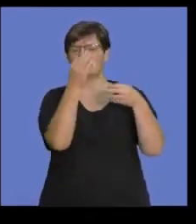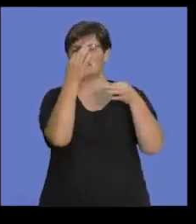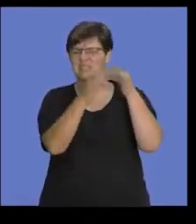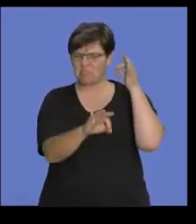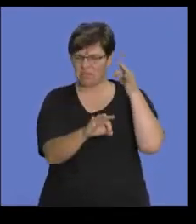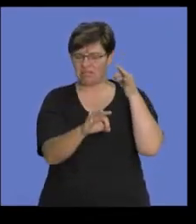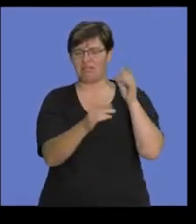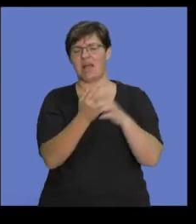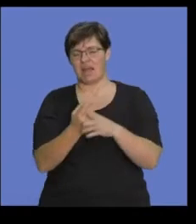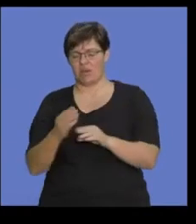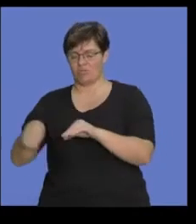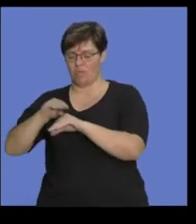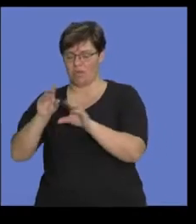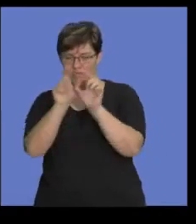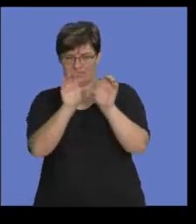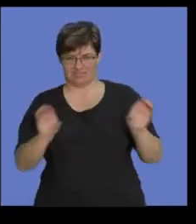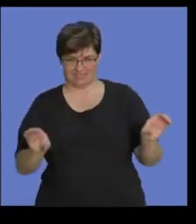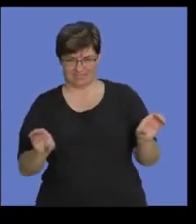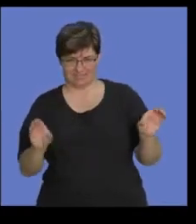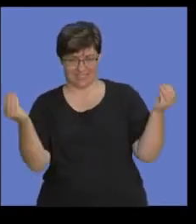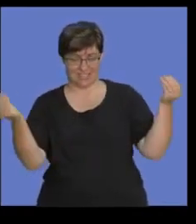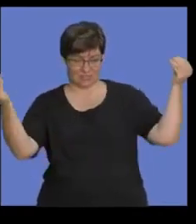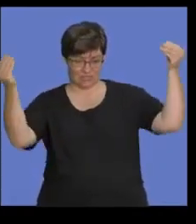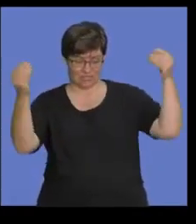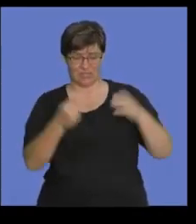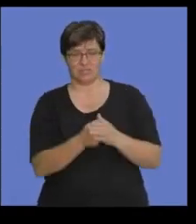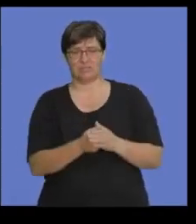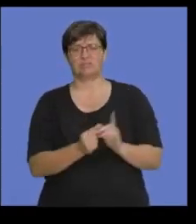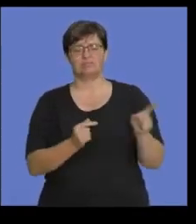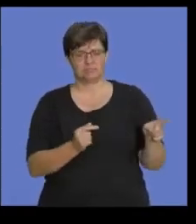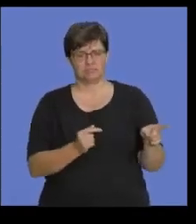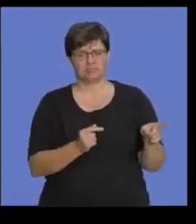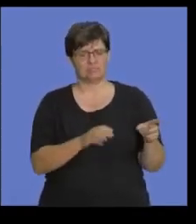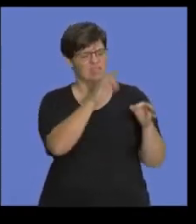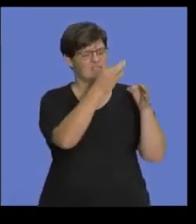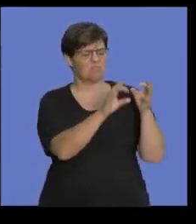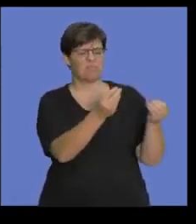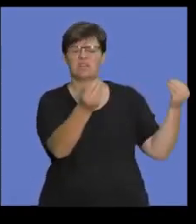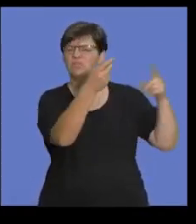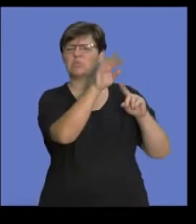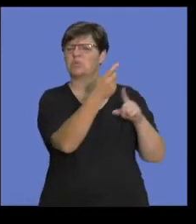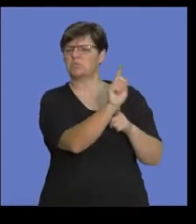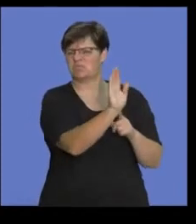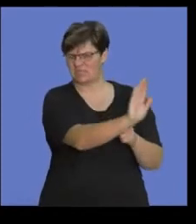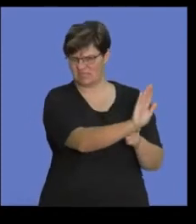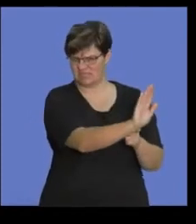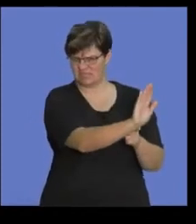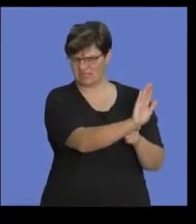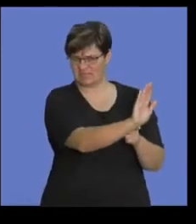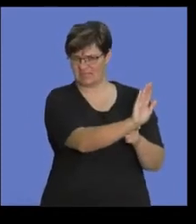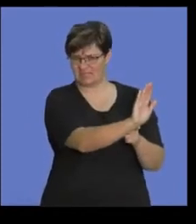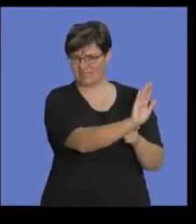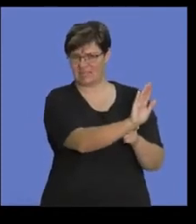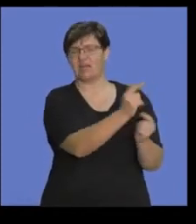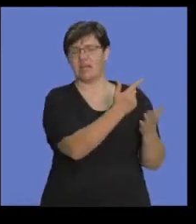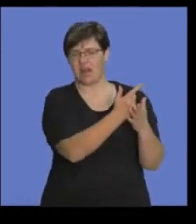interest and compound interest. And then we've looked at simple interest and what it is all about, which is an interest